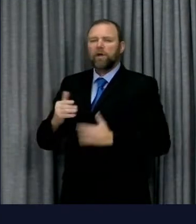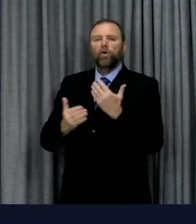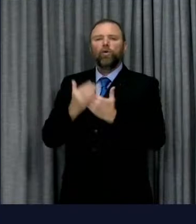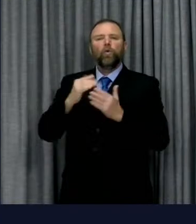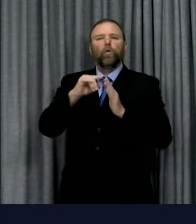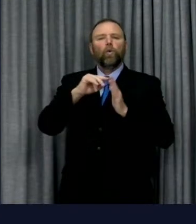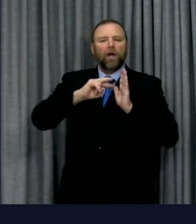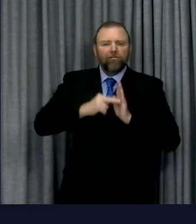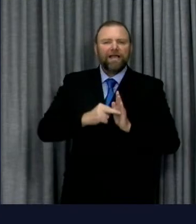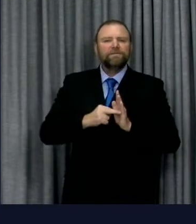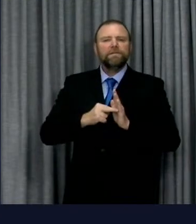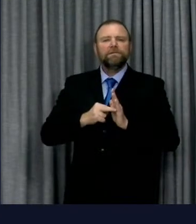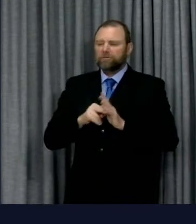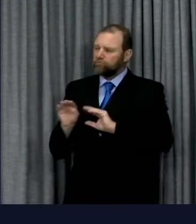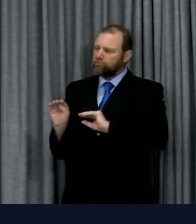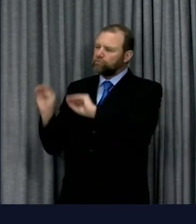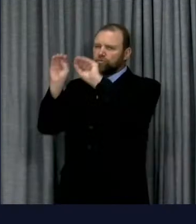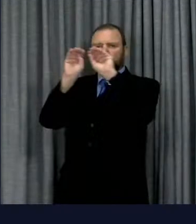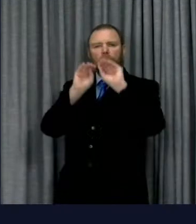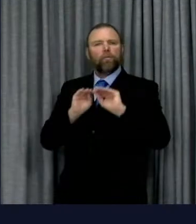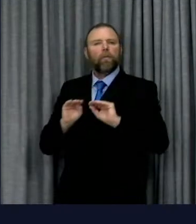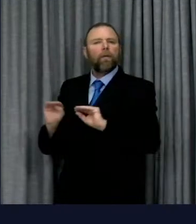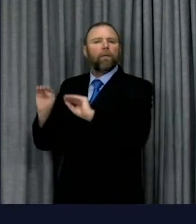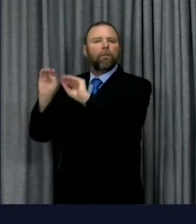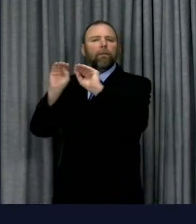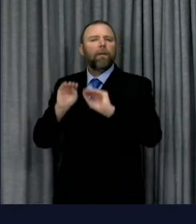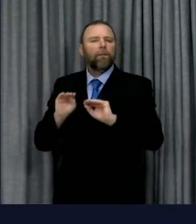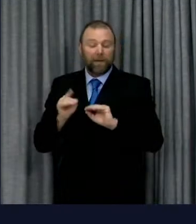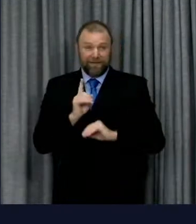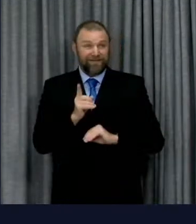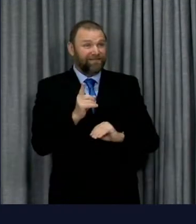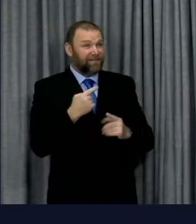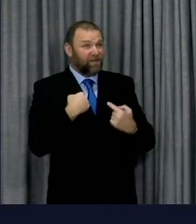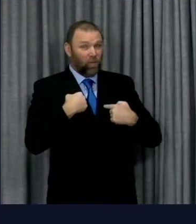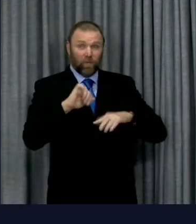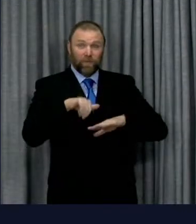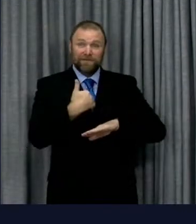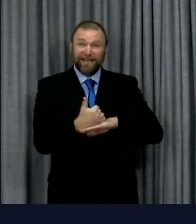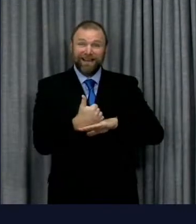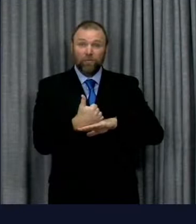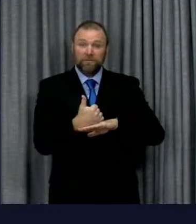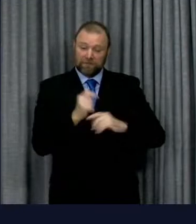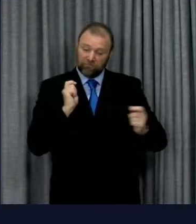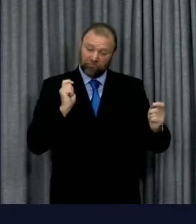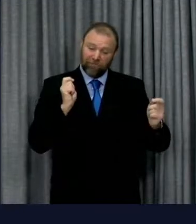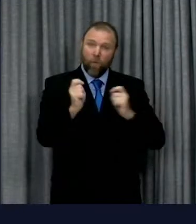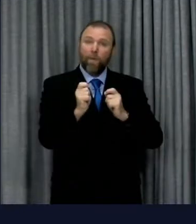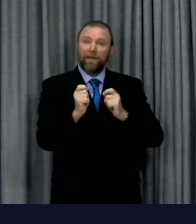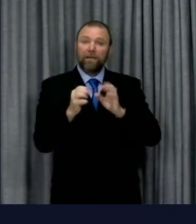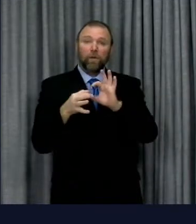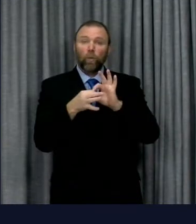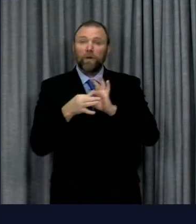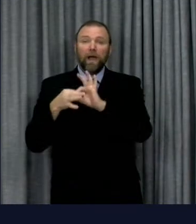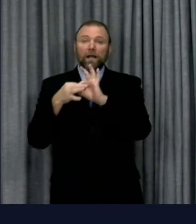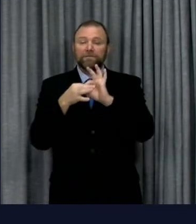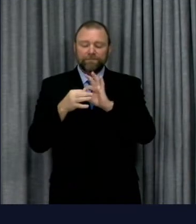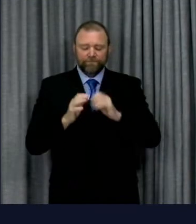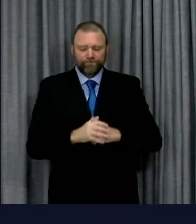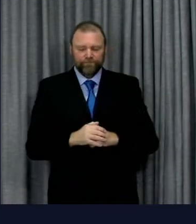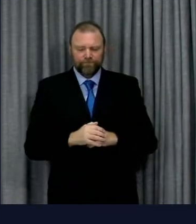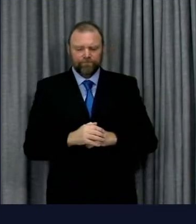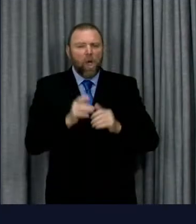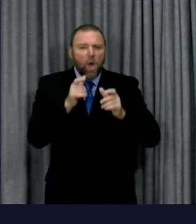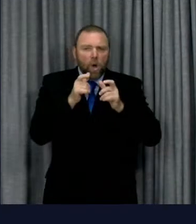arrangements will be much more like the ones that we set out in reforming our union. Having words on a page is one